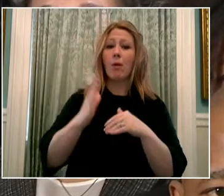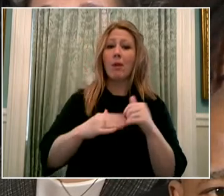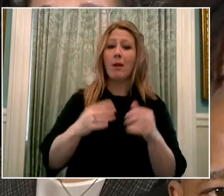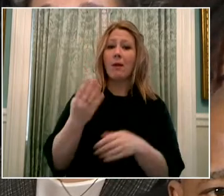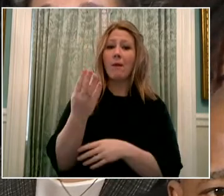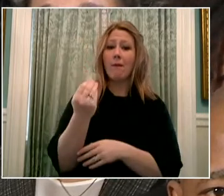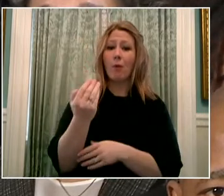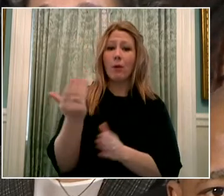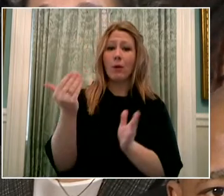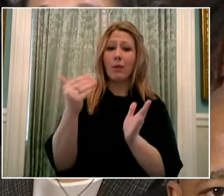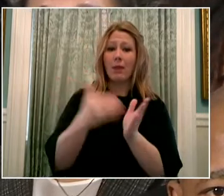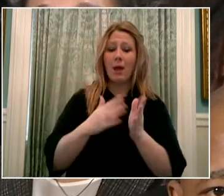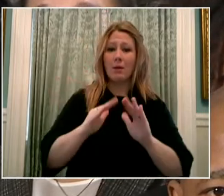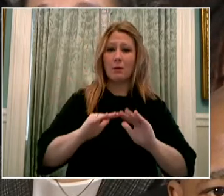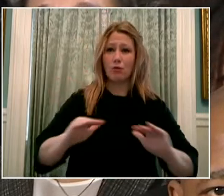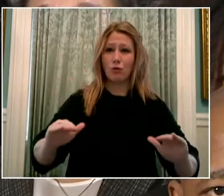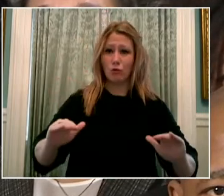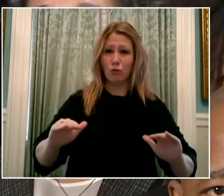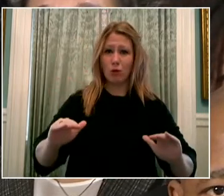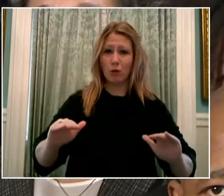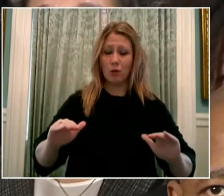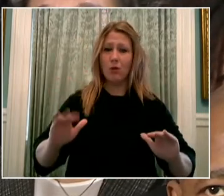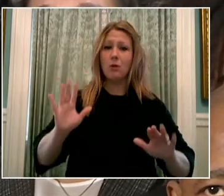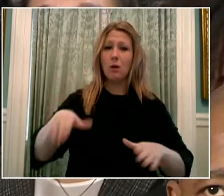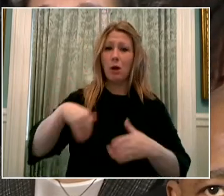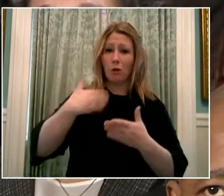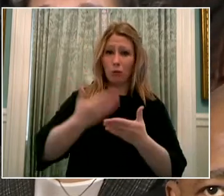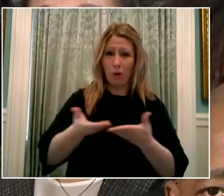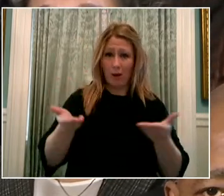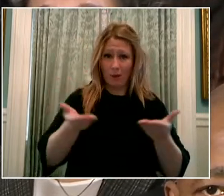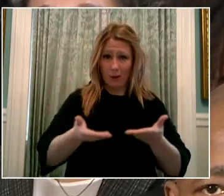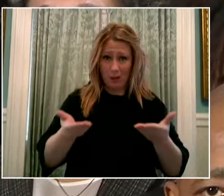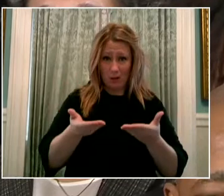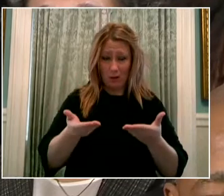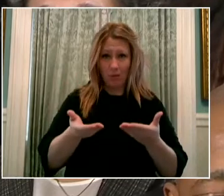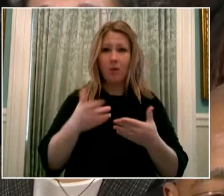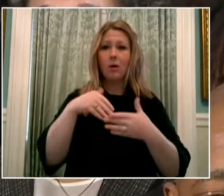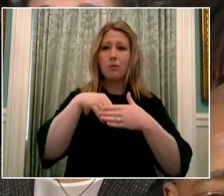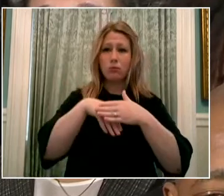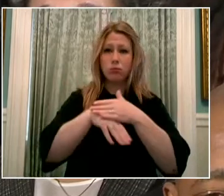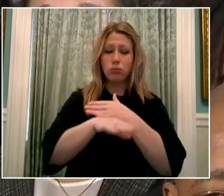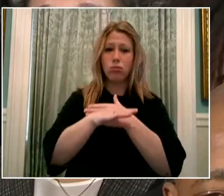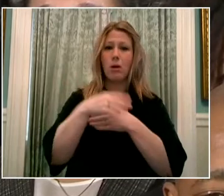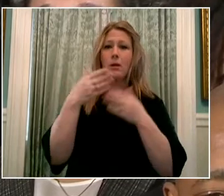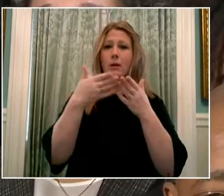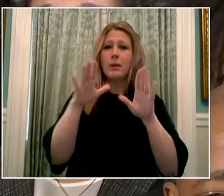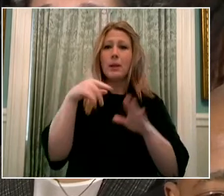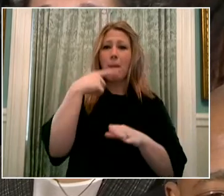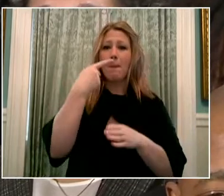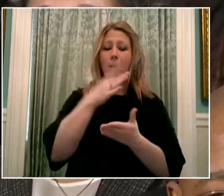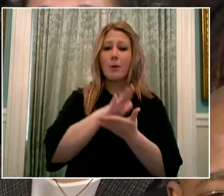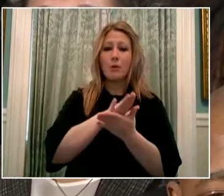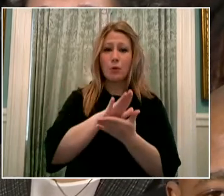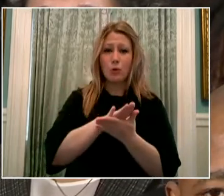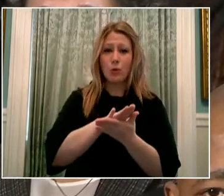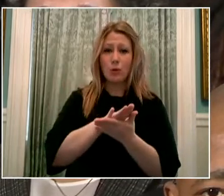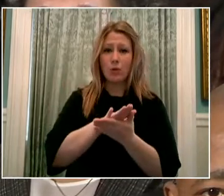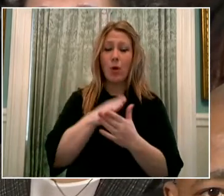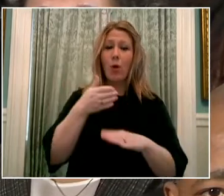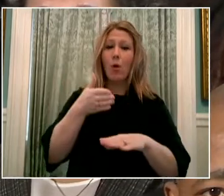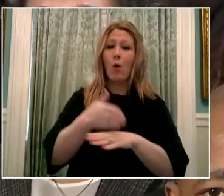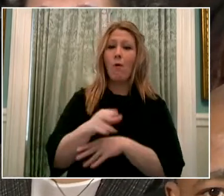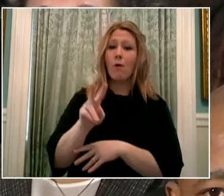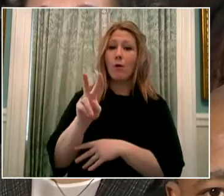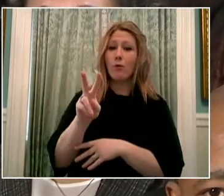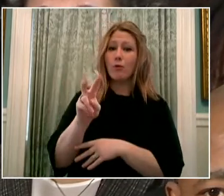14,000 children that arrived here are in our public school today. And over 200 asylum seekers arrive in New